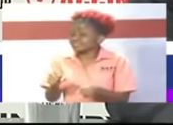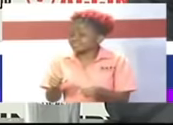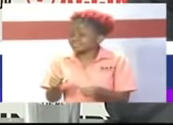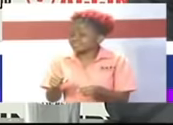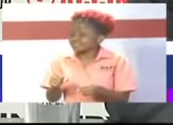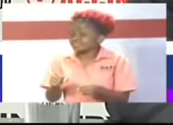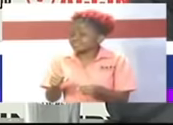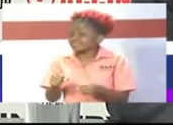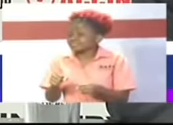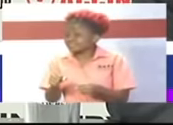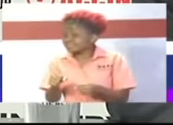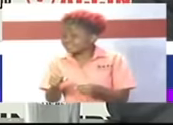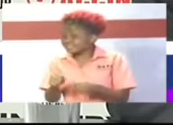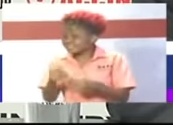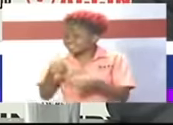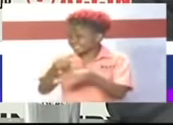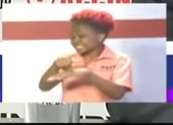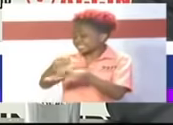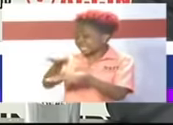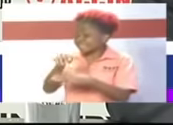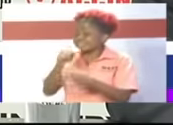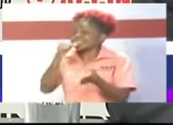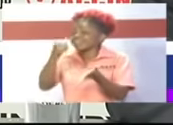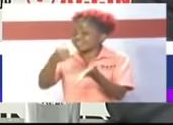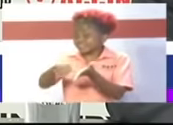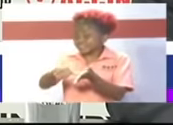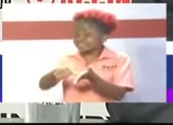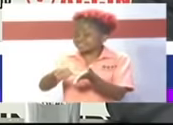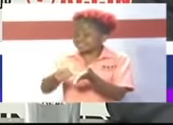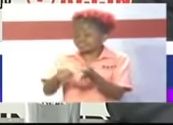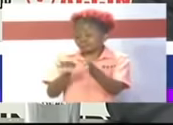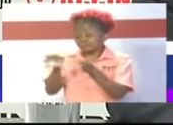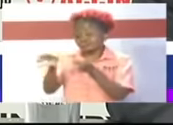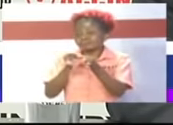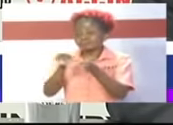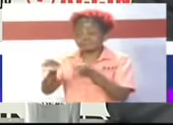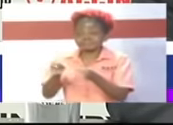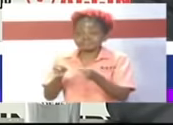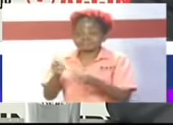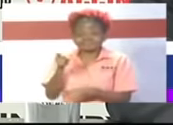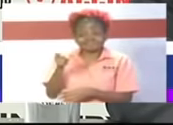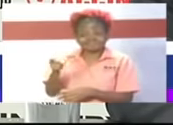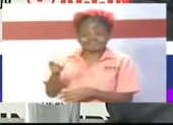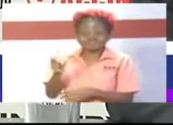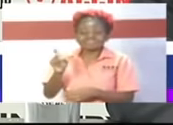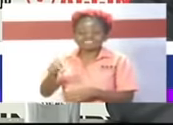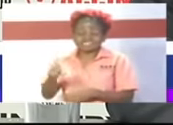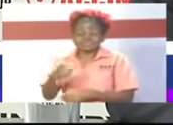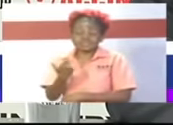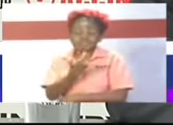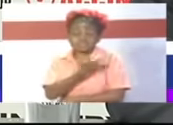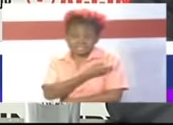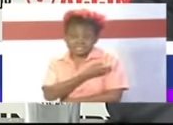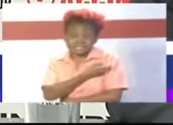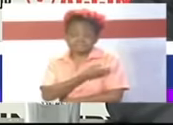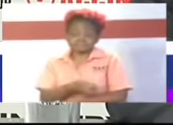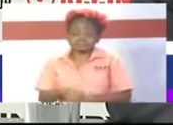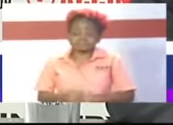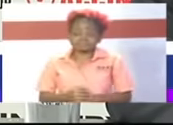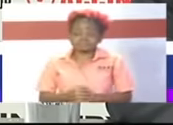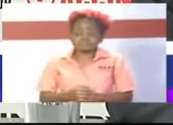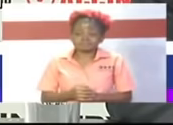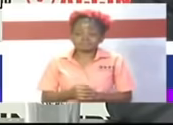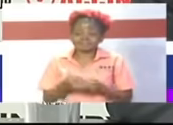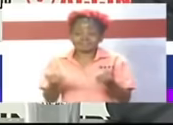sites for the receipt of your additional primary dose of vaccine. Now, given that Diwali was,